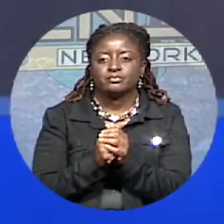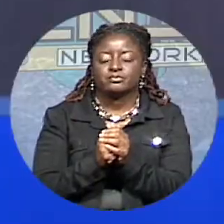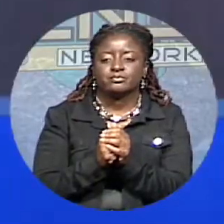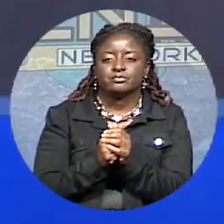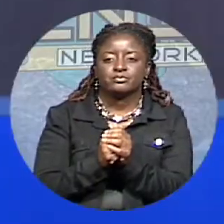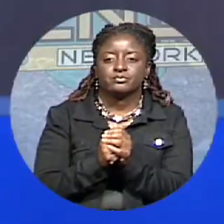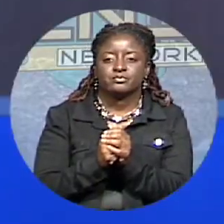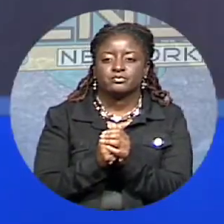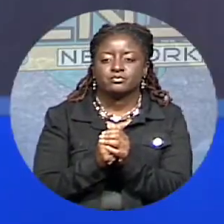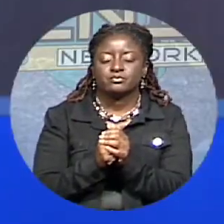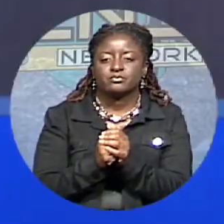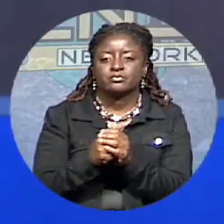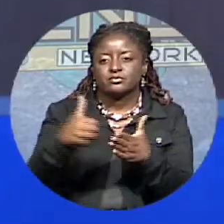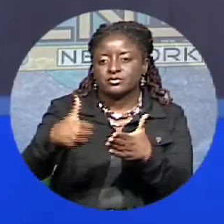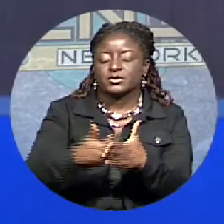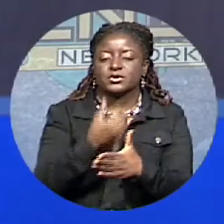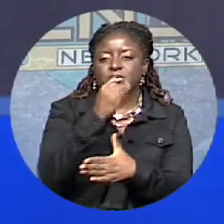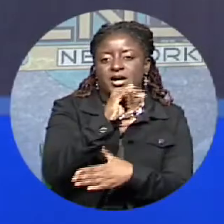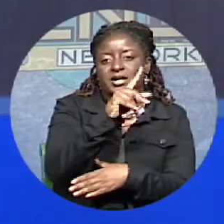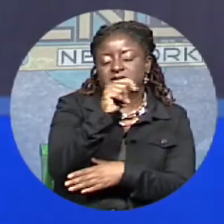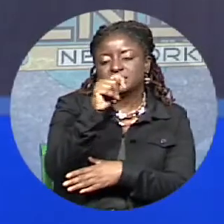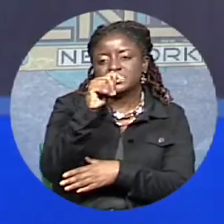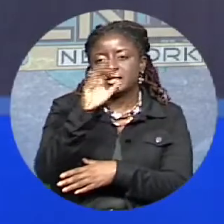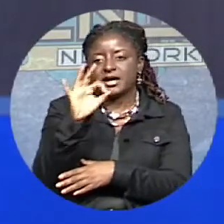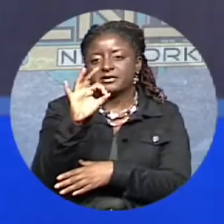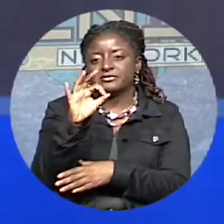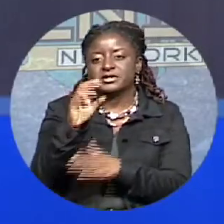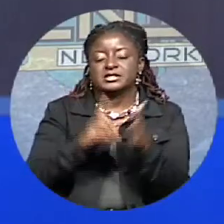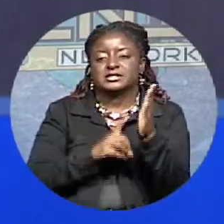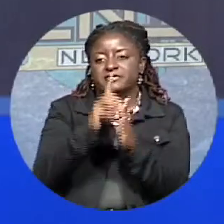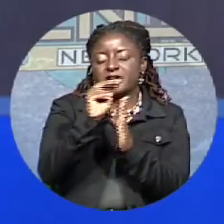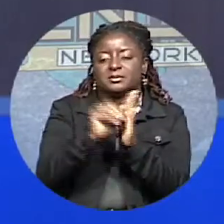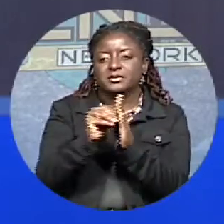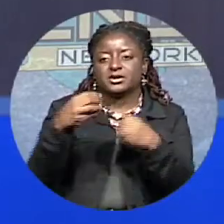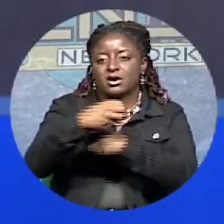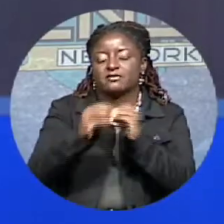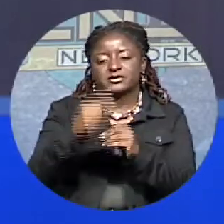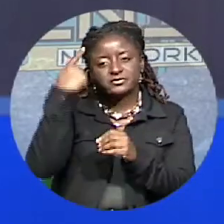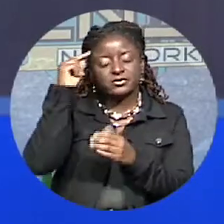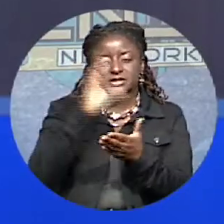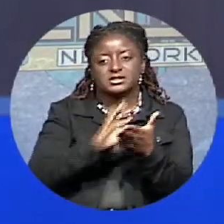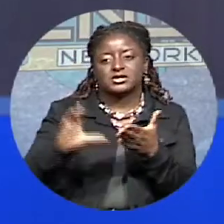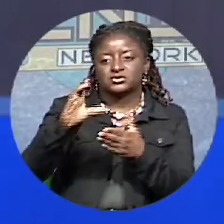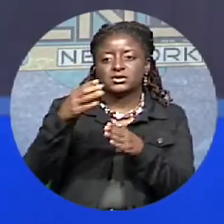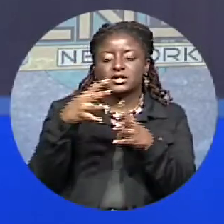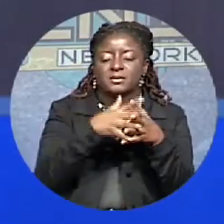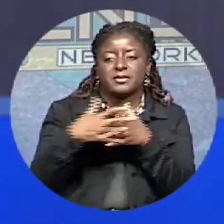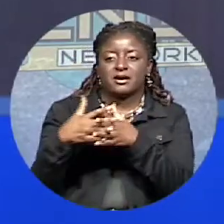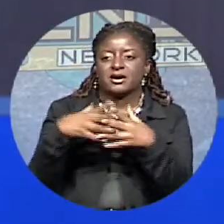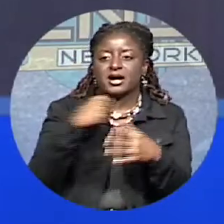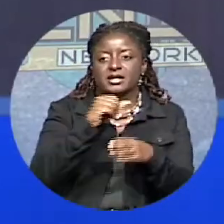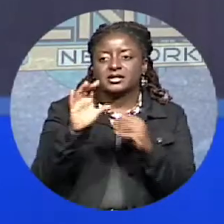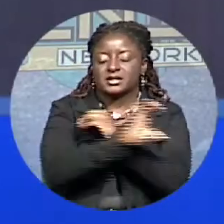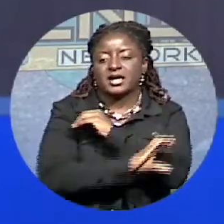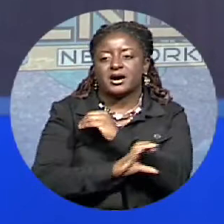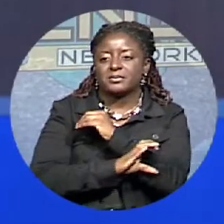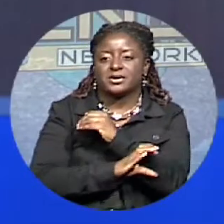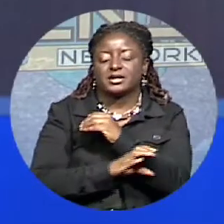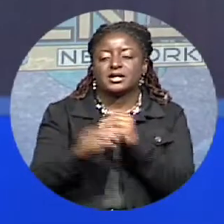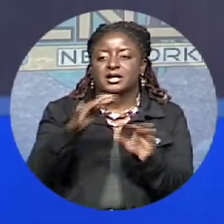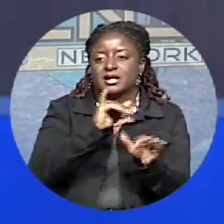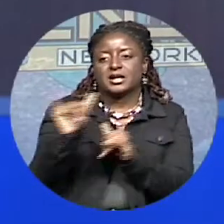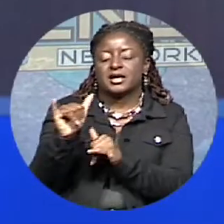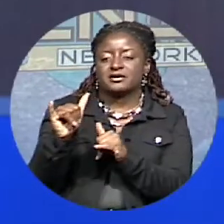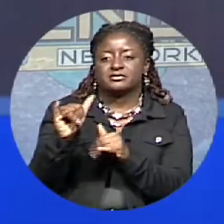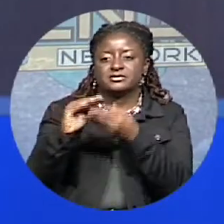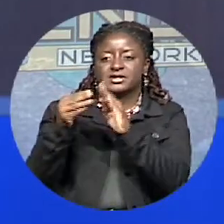right, thanks a lot, Charles. Well, the new ITF Development Officer for Central America and the Caribbean, John Goda, he left town yesterday after holding a series of